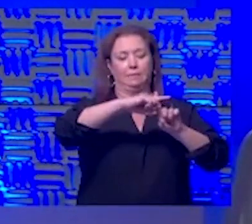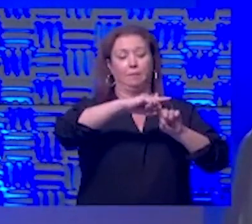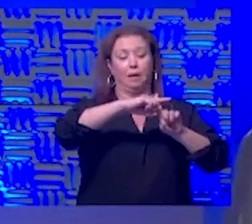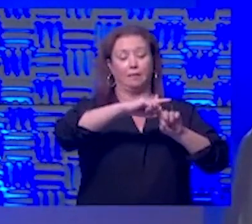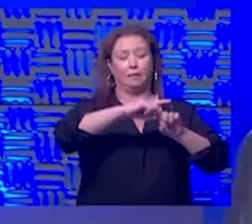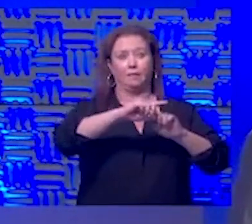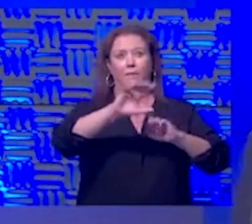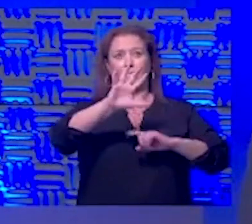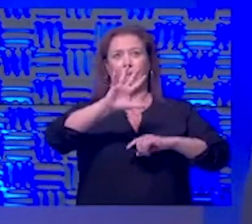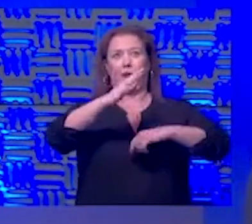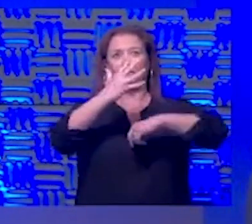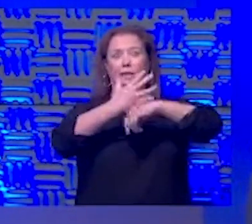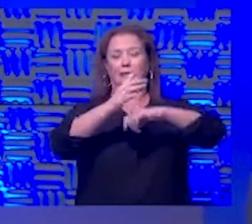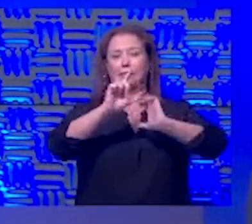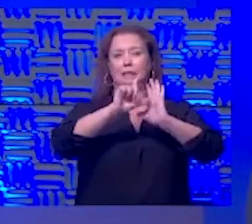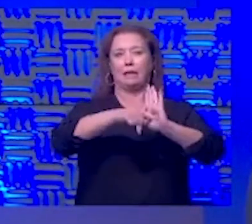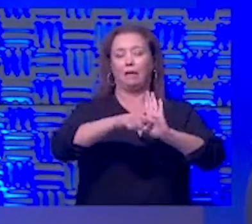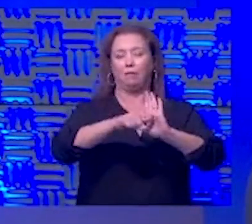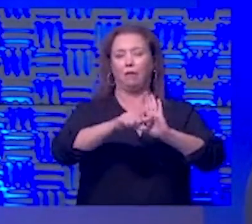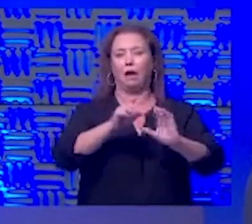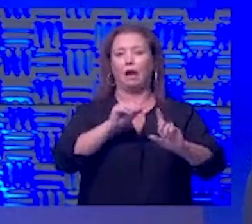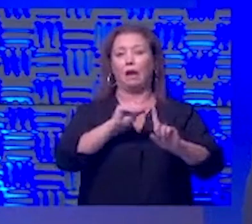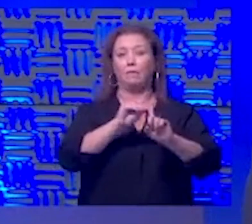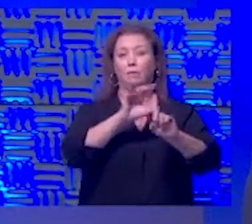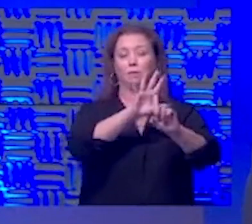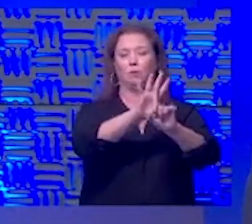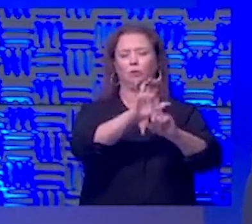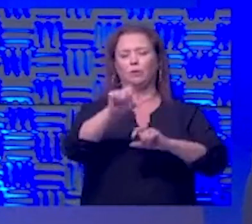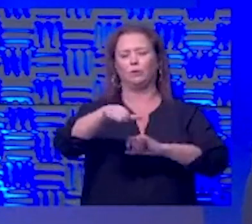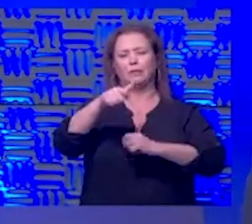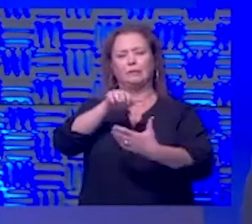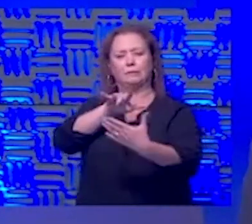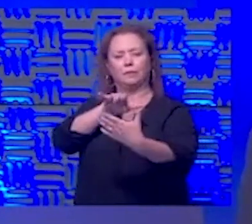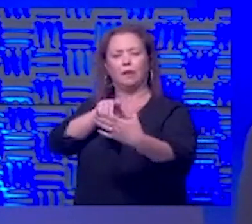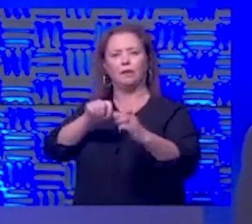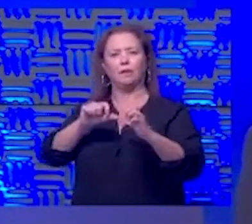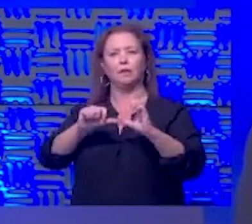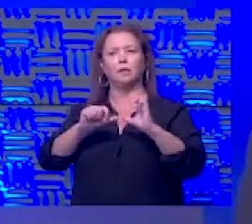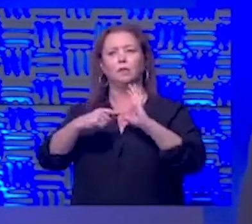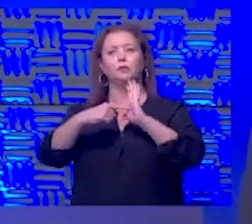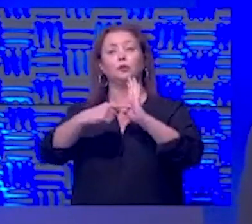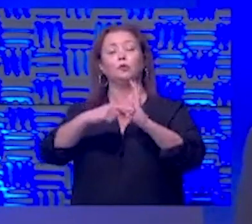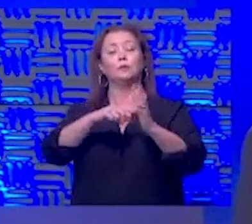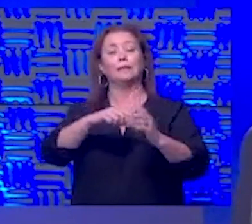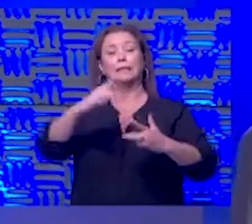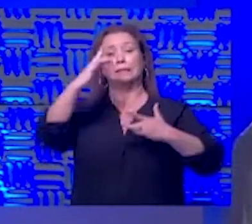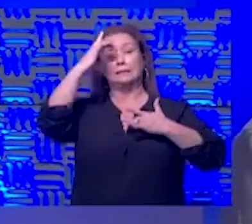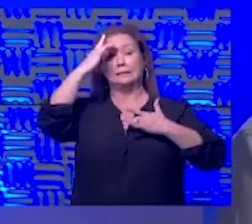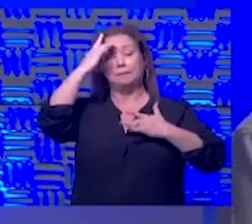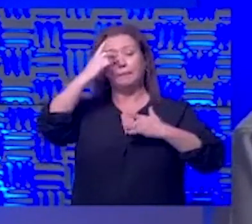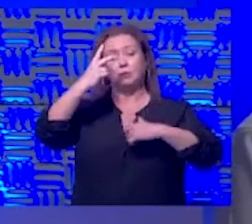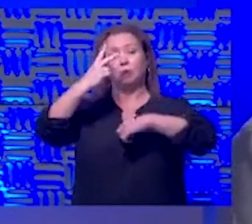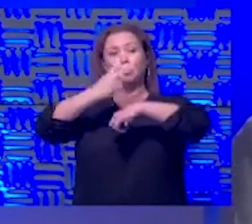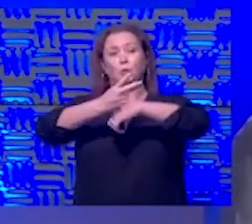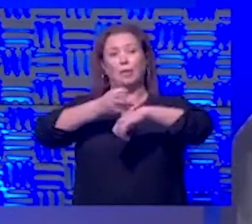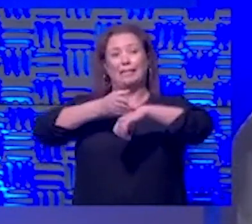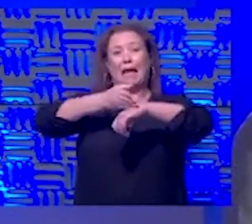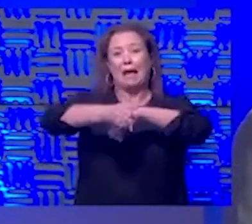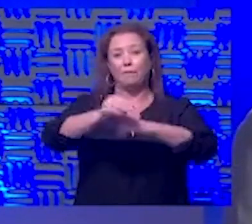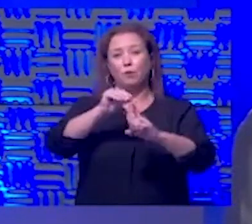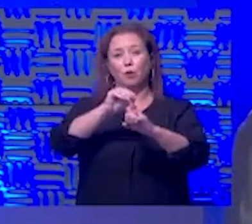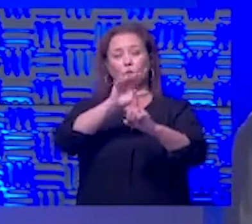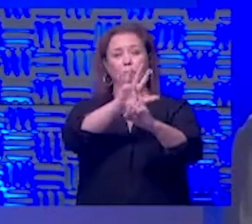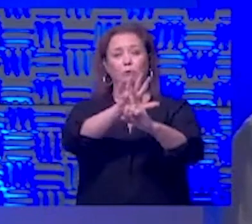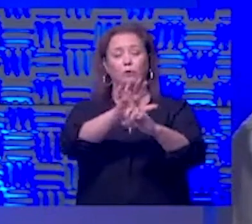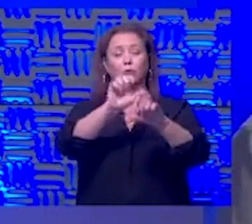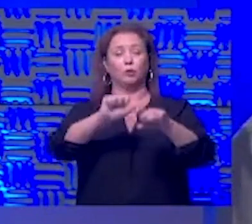after exposure. There's another backed by a study showing that you can have symptoms 2 days after exposure, so theoretically you could